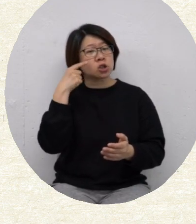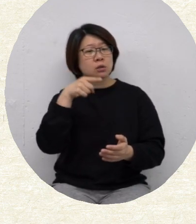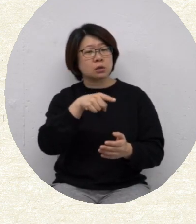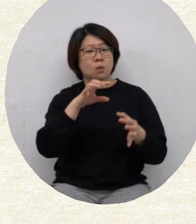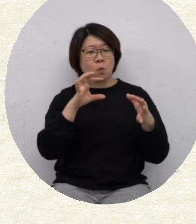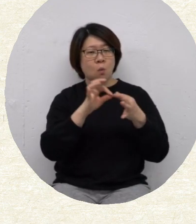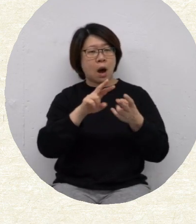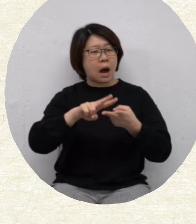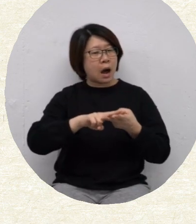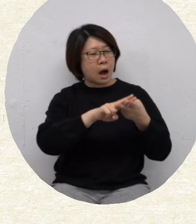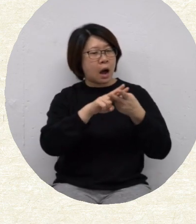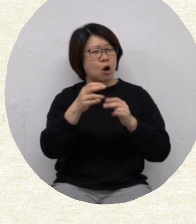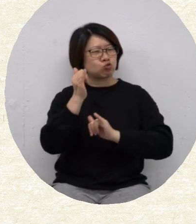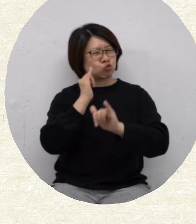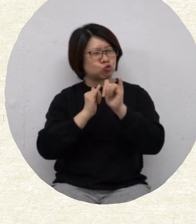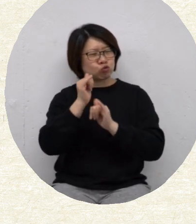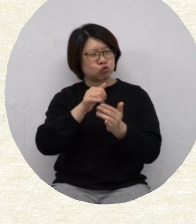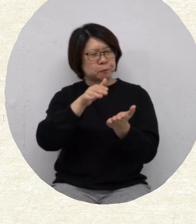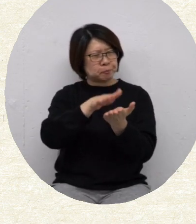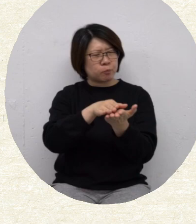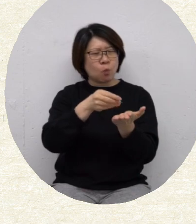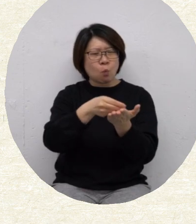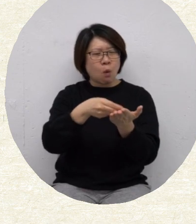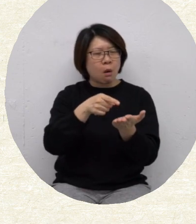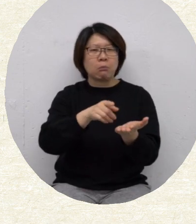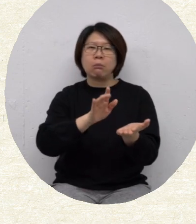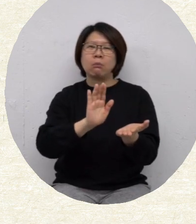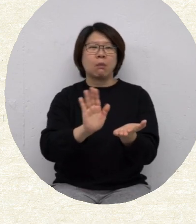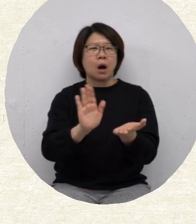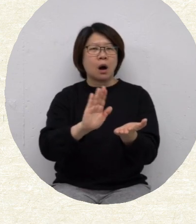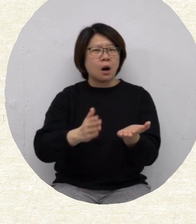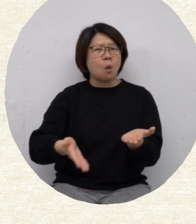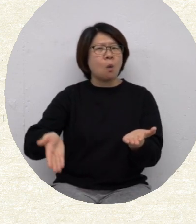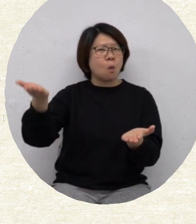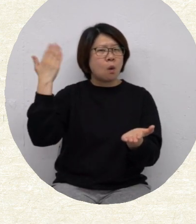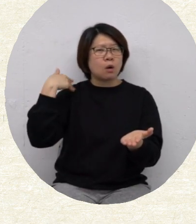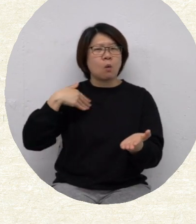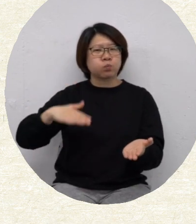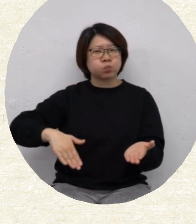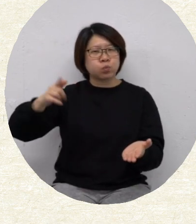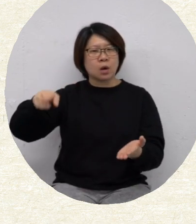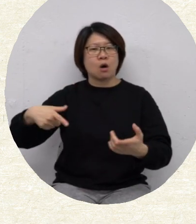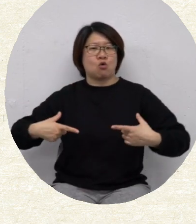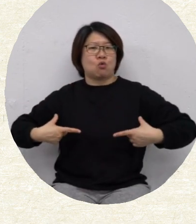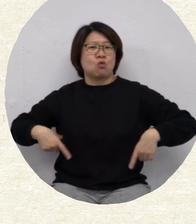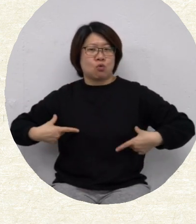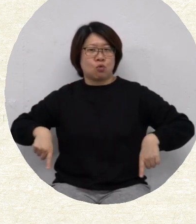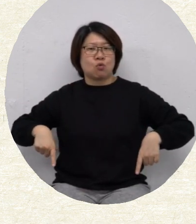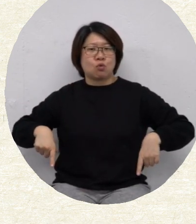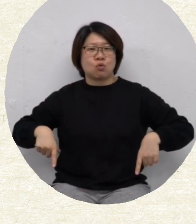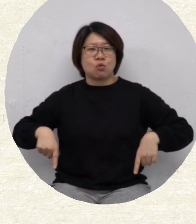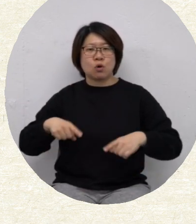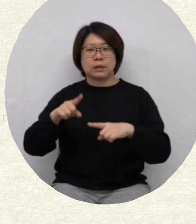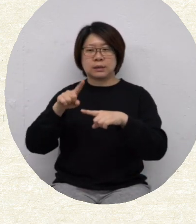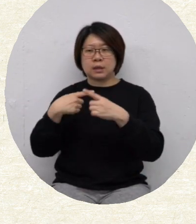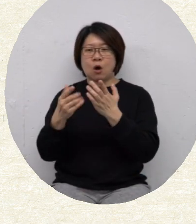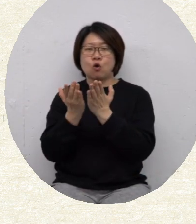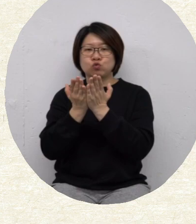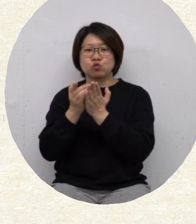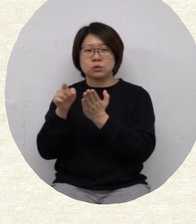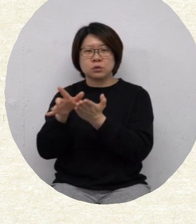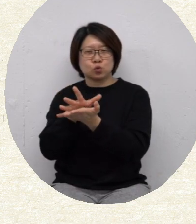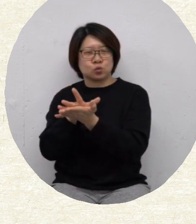printmaking processes, such as relief, intaglio, lithography, screen printing, etc. However, my